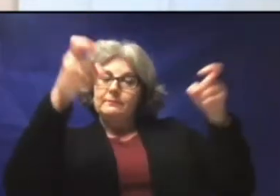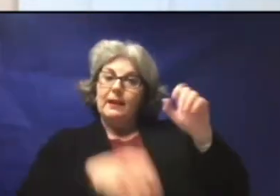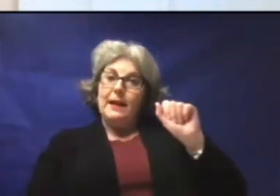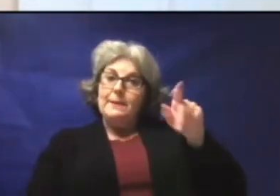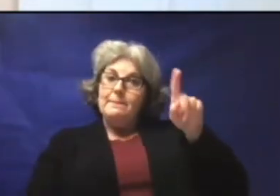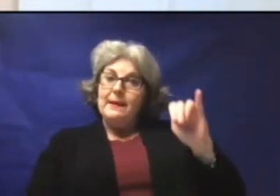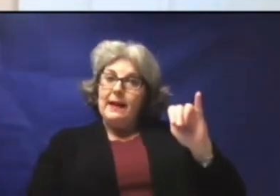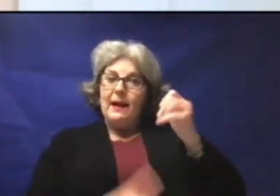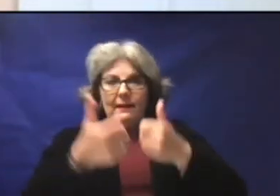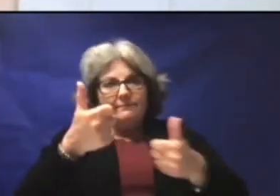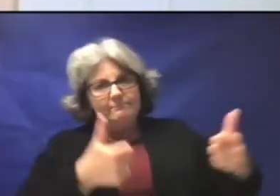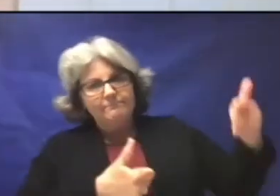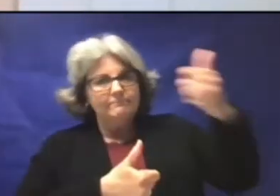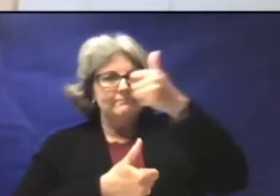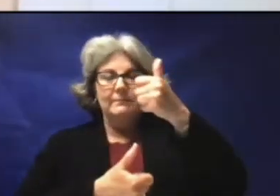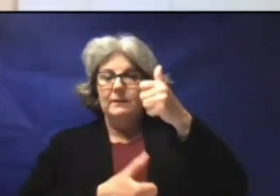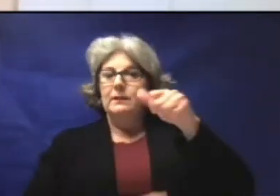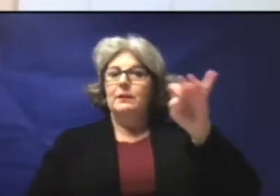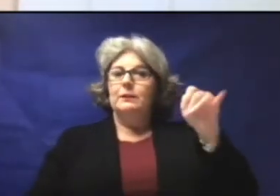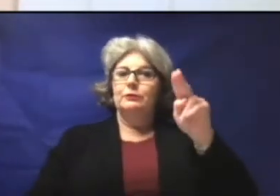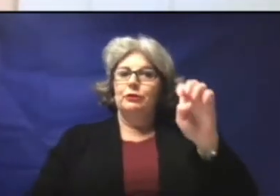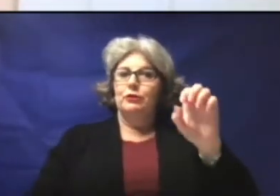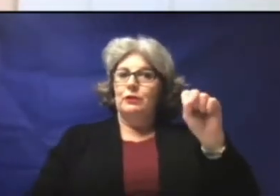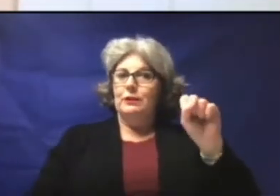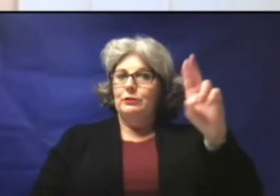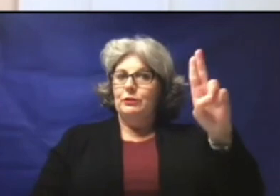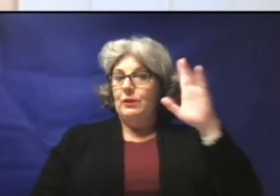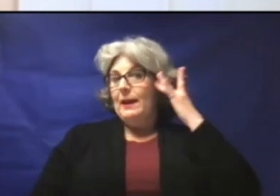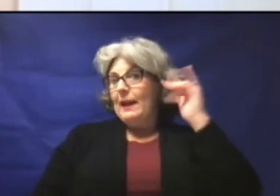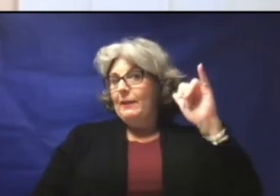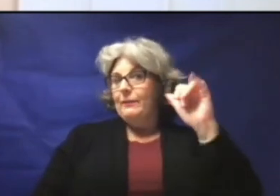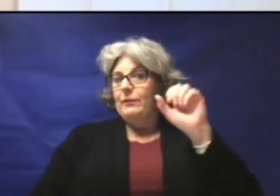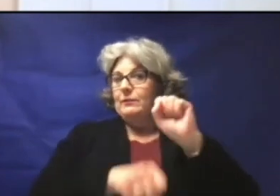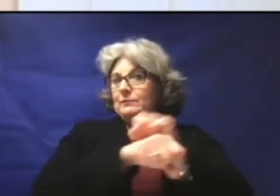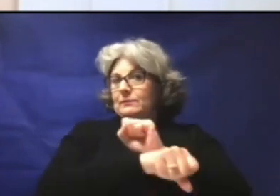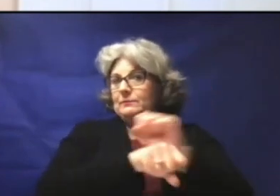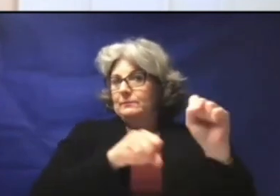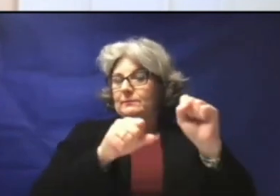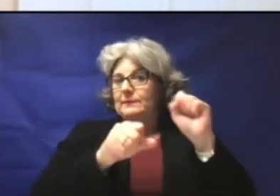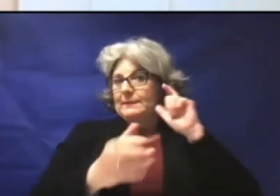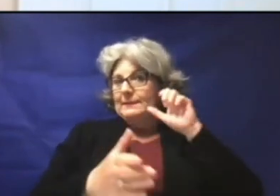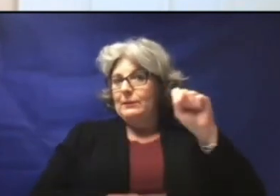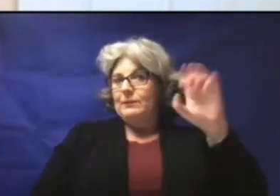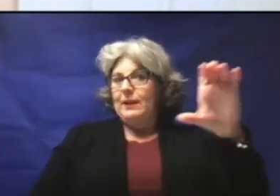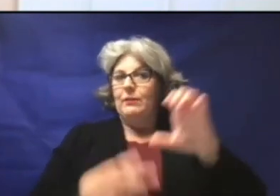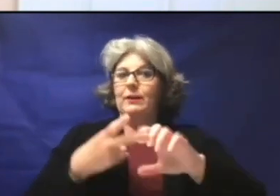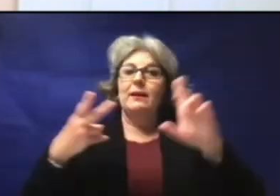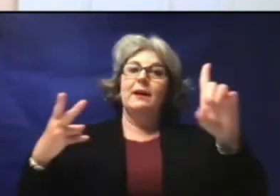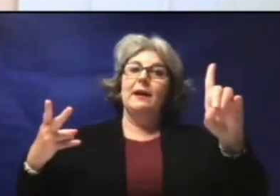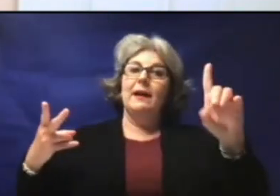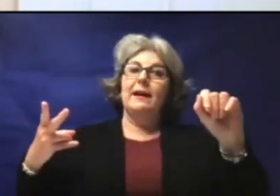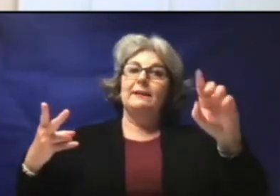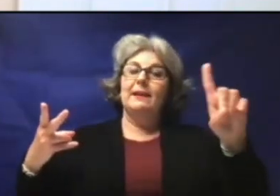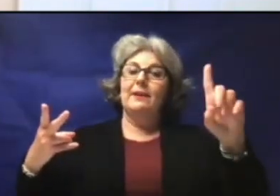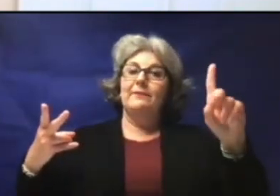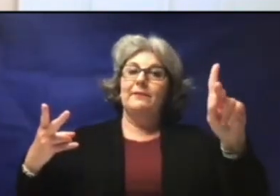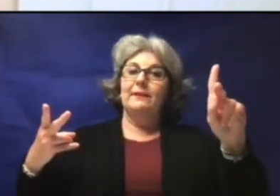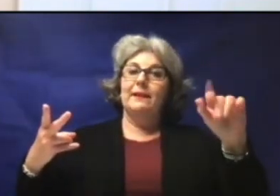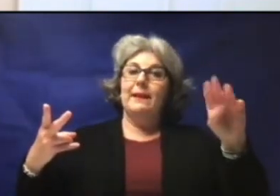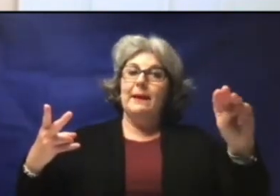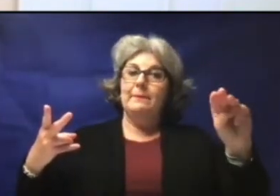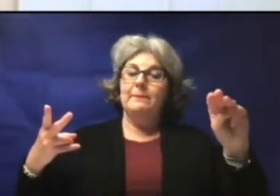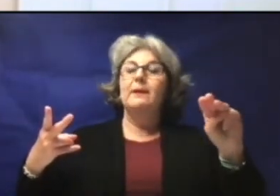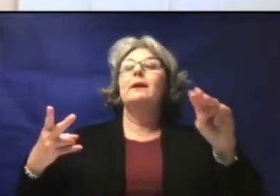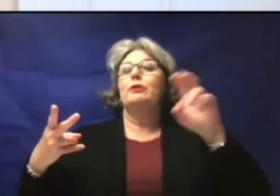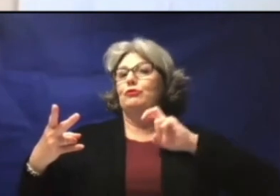AAPIs at the highest levels, including Julie Su as California Labor Secretary and David Kim as California Transportation